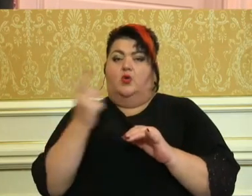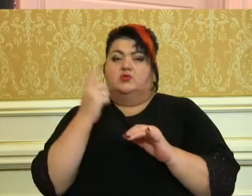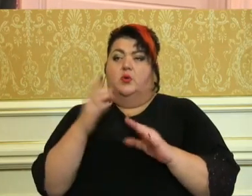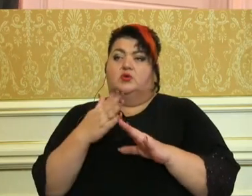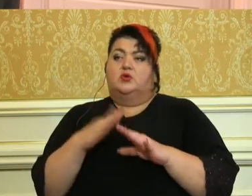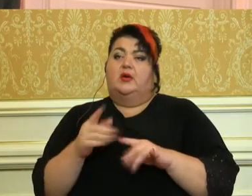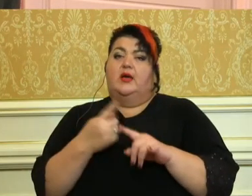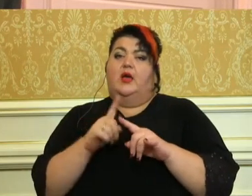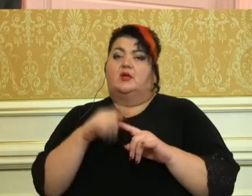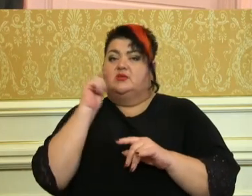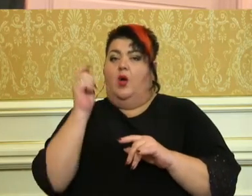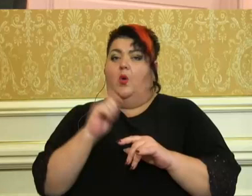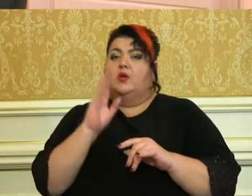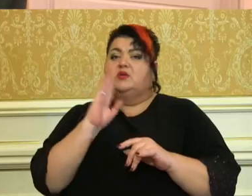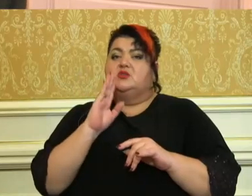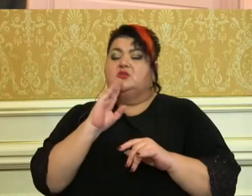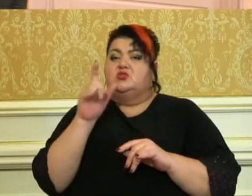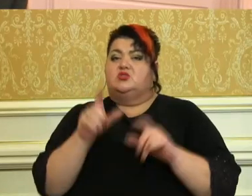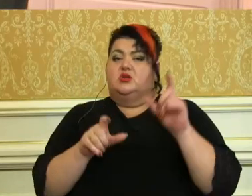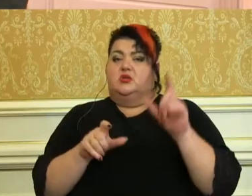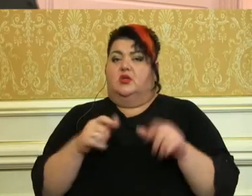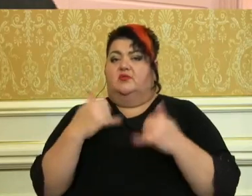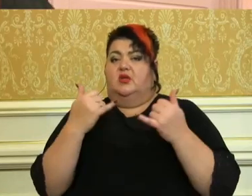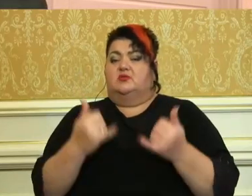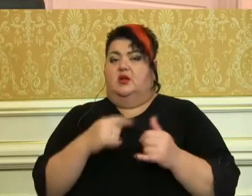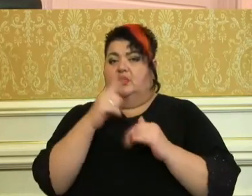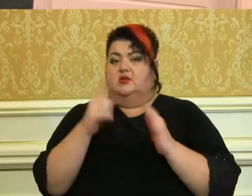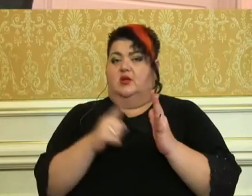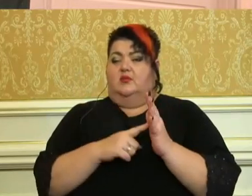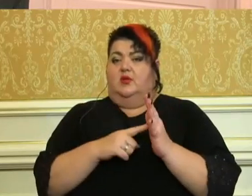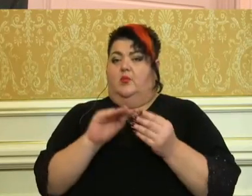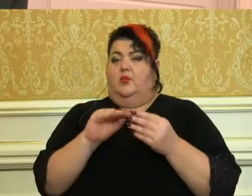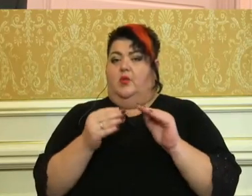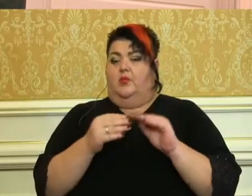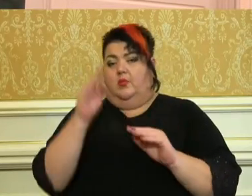the Ukrainian women are working there. 95%.